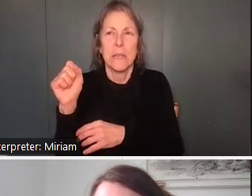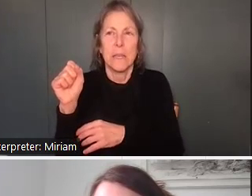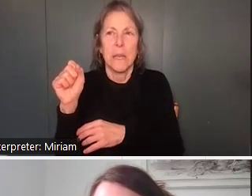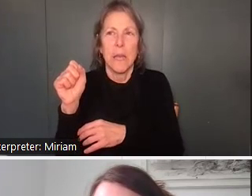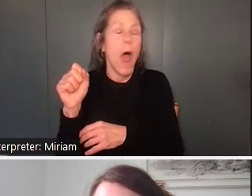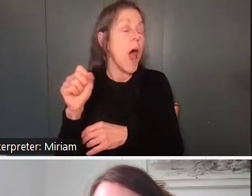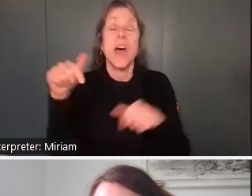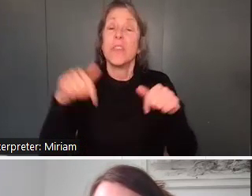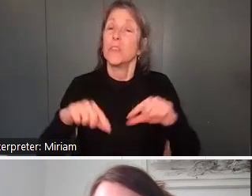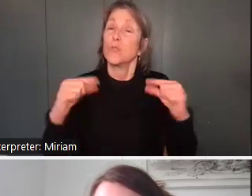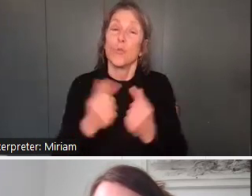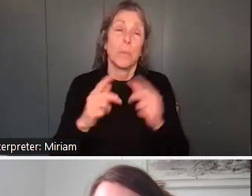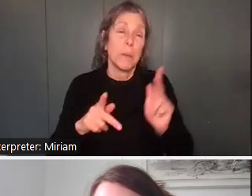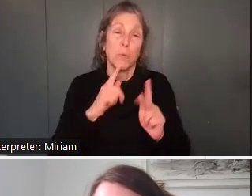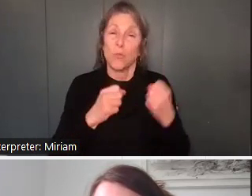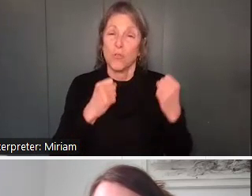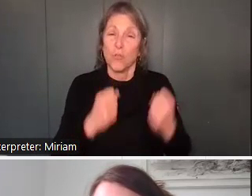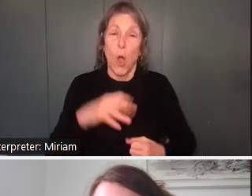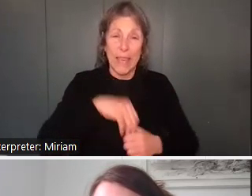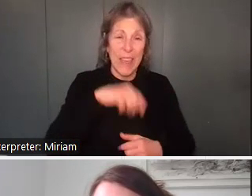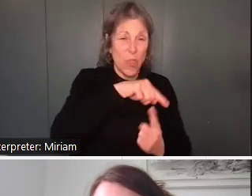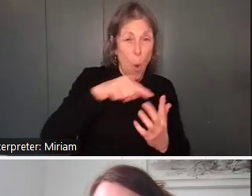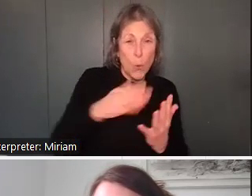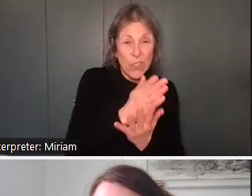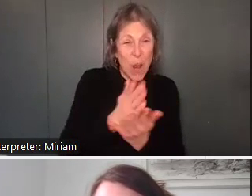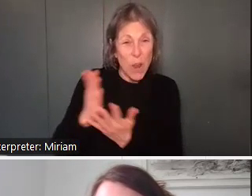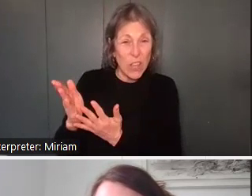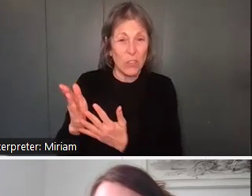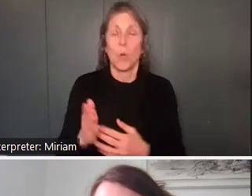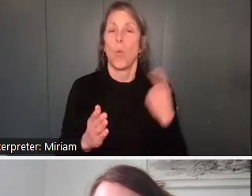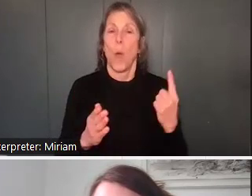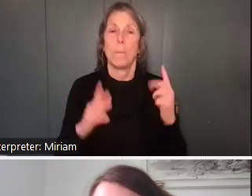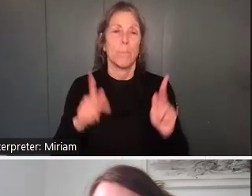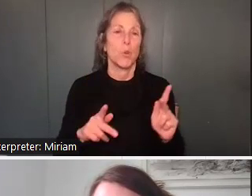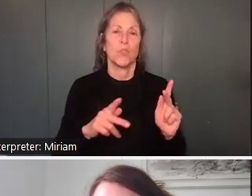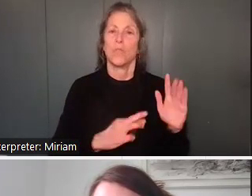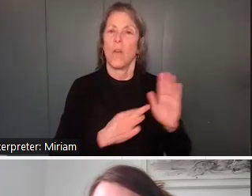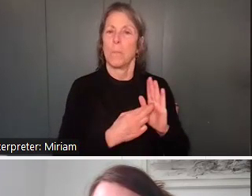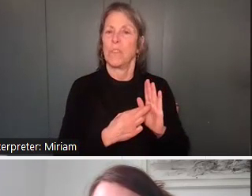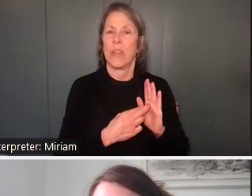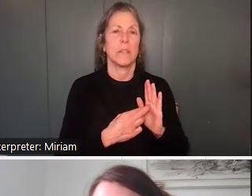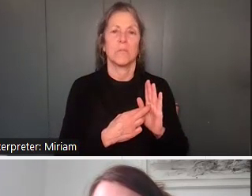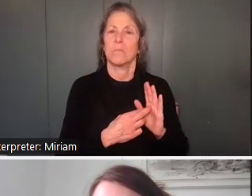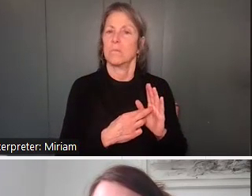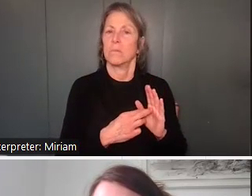a group of people heavily in those areas. Like, I don't think just one person on here would be able to kind